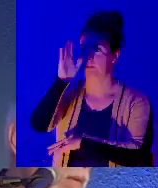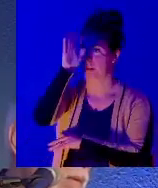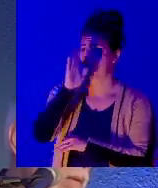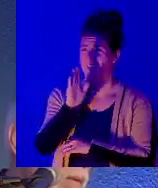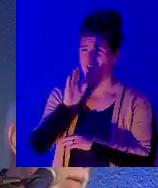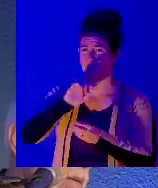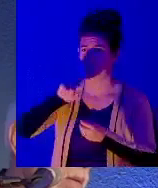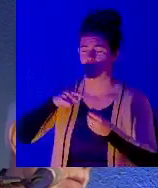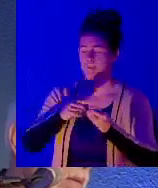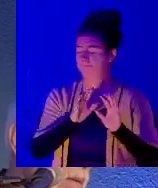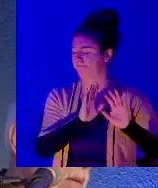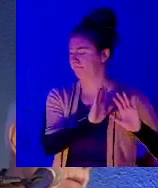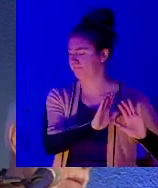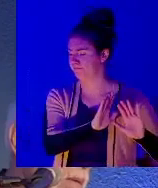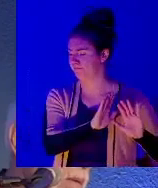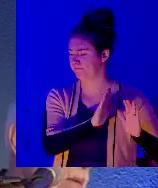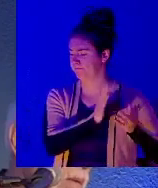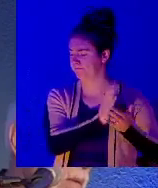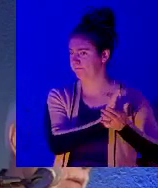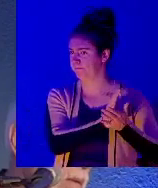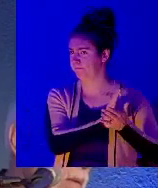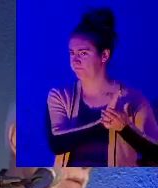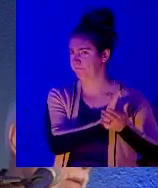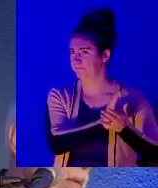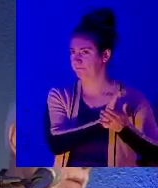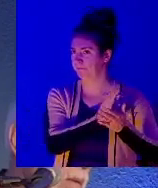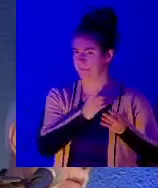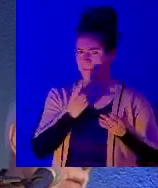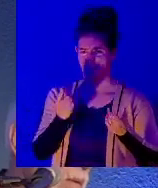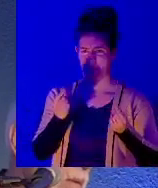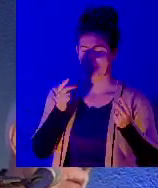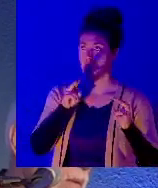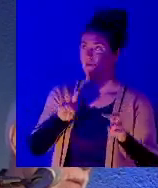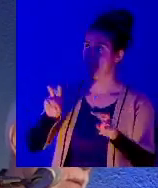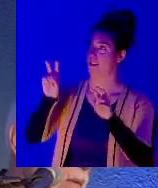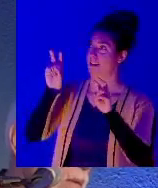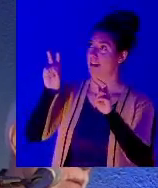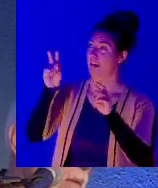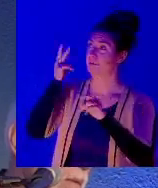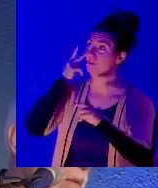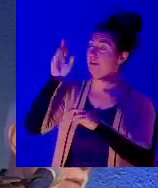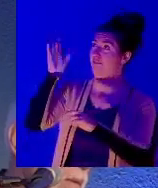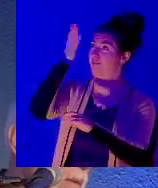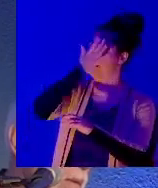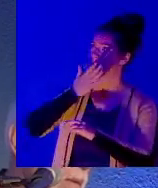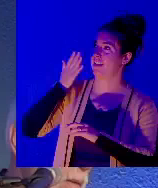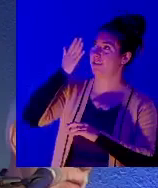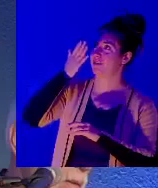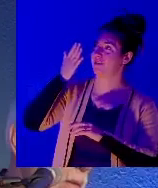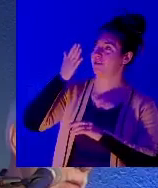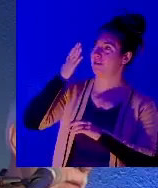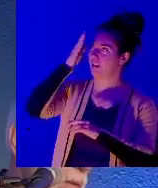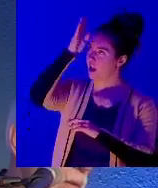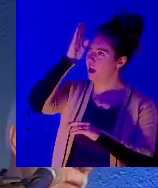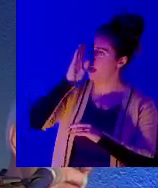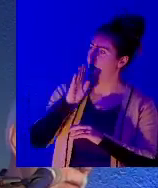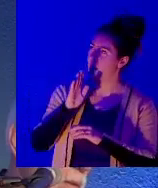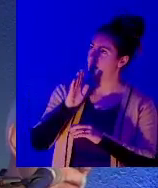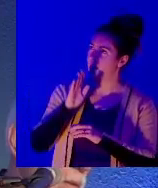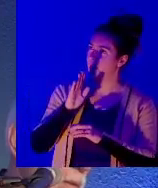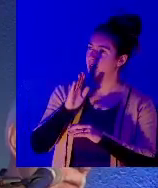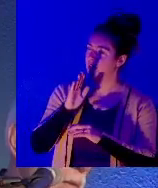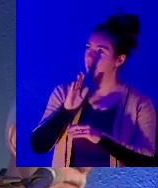Lord, and we look up and we see your face, God, we can know,